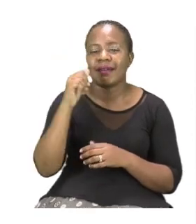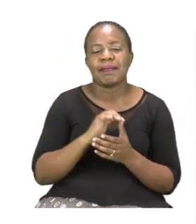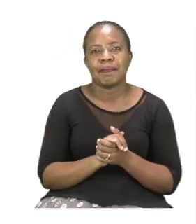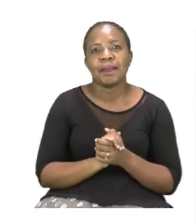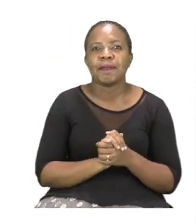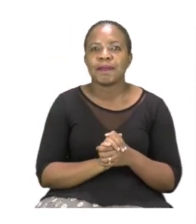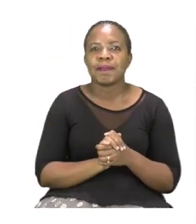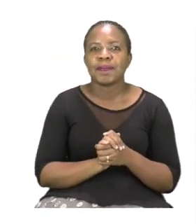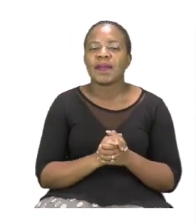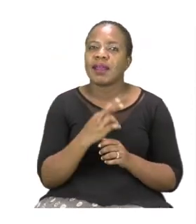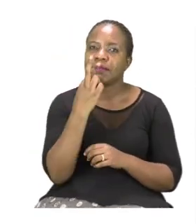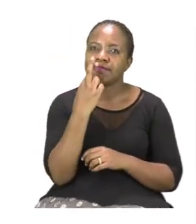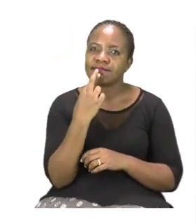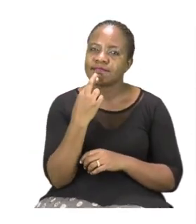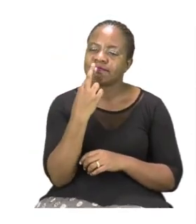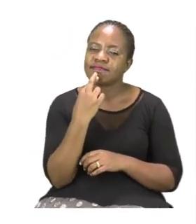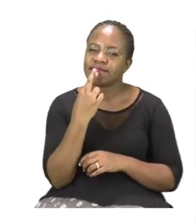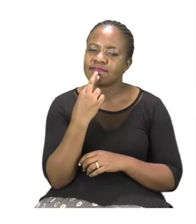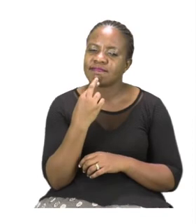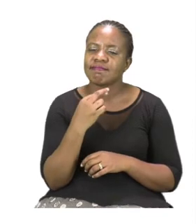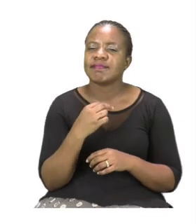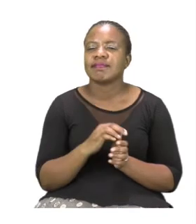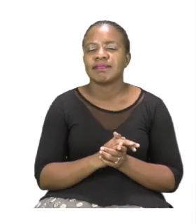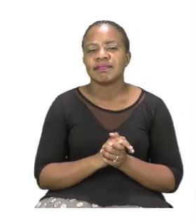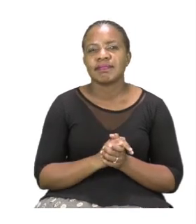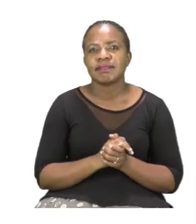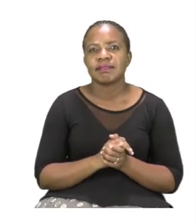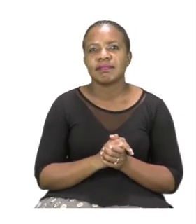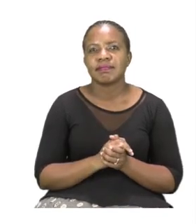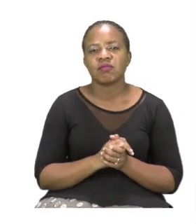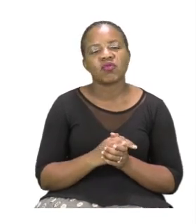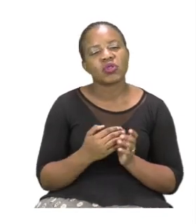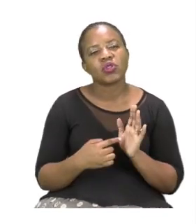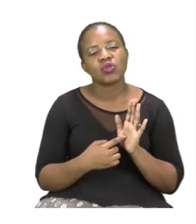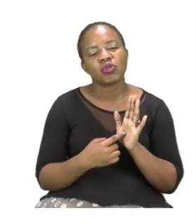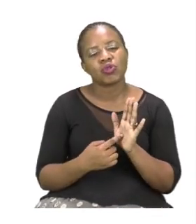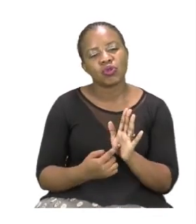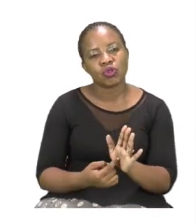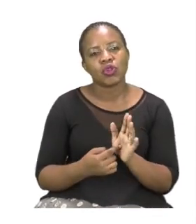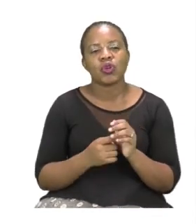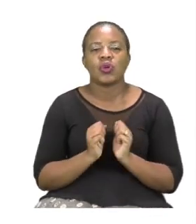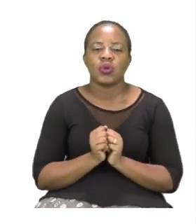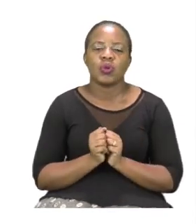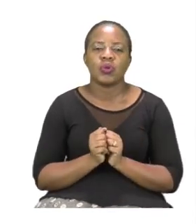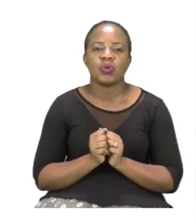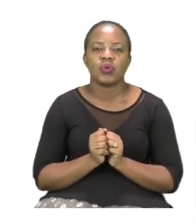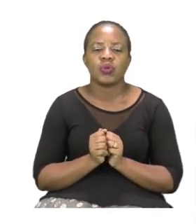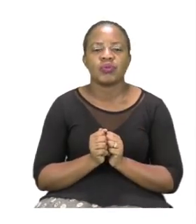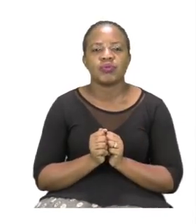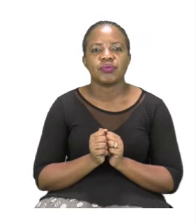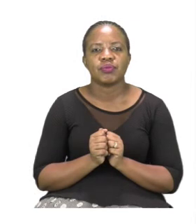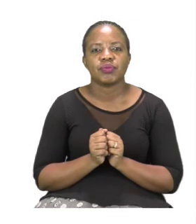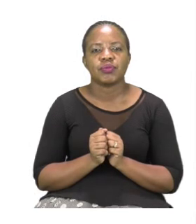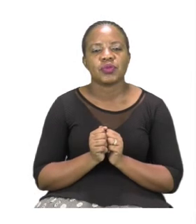The red on the Namibian flag is there to show the Namibian people, the heroes